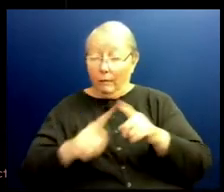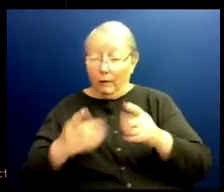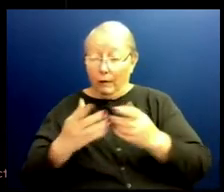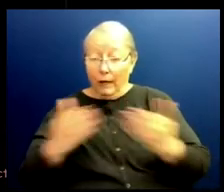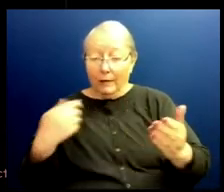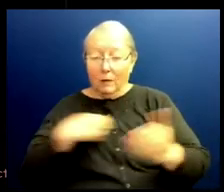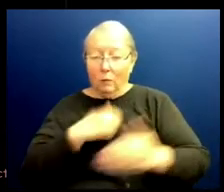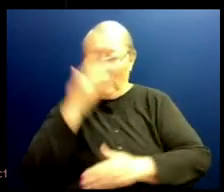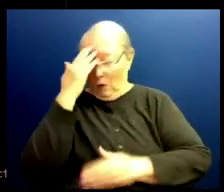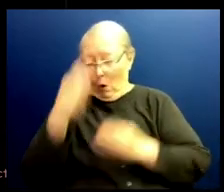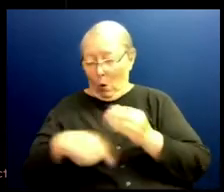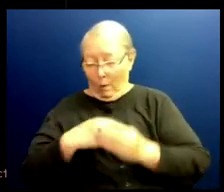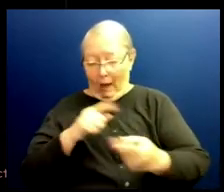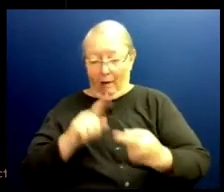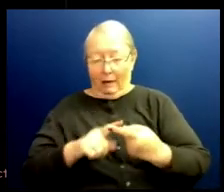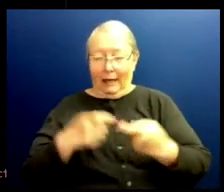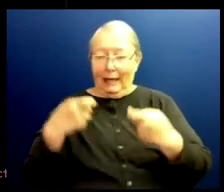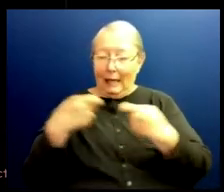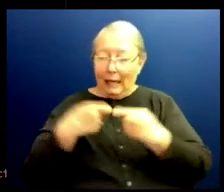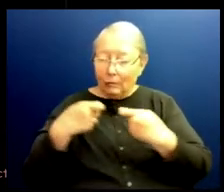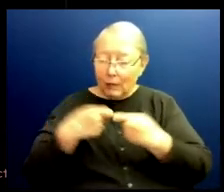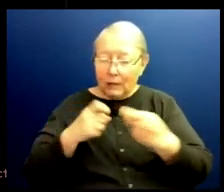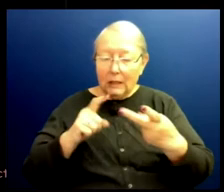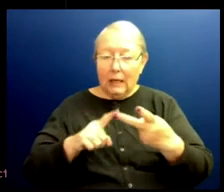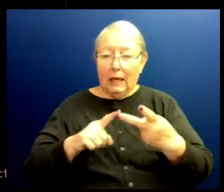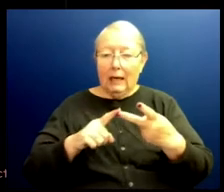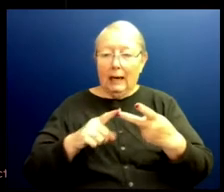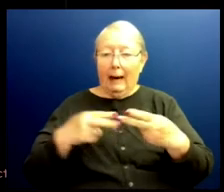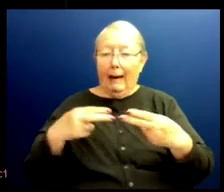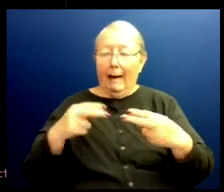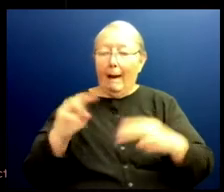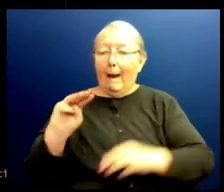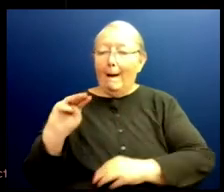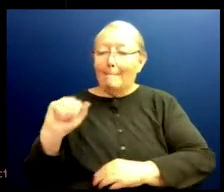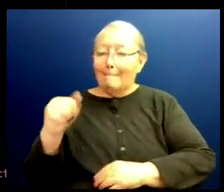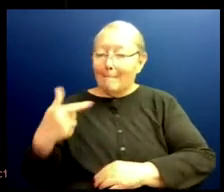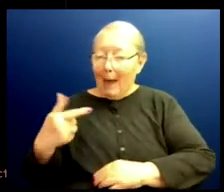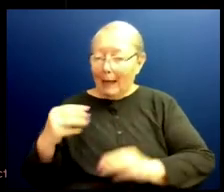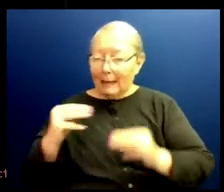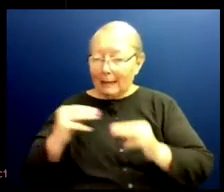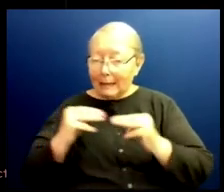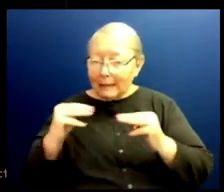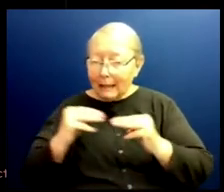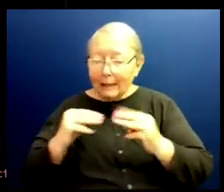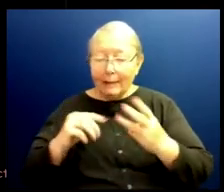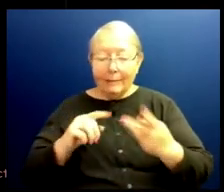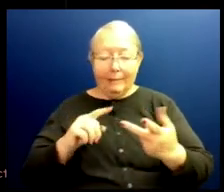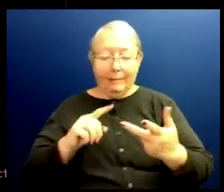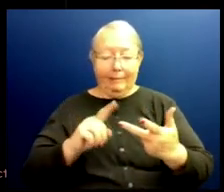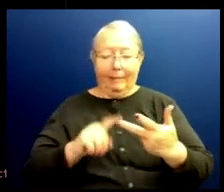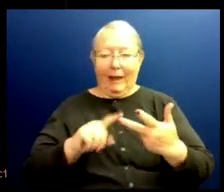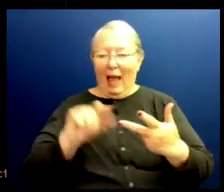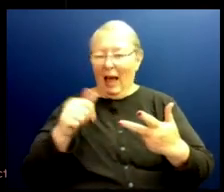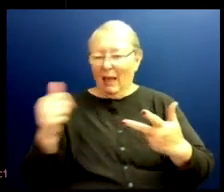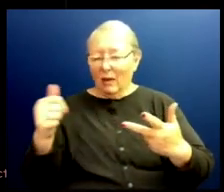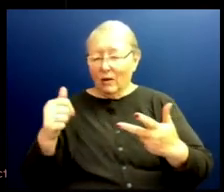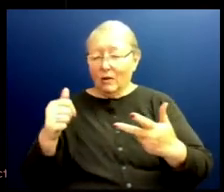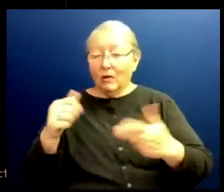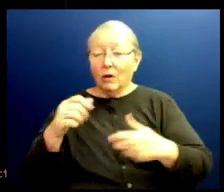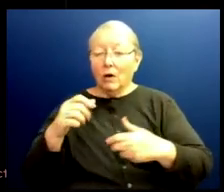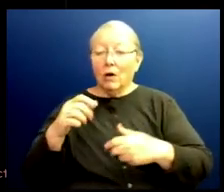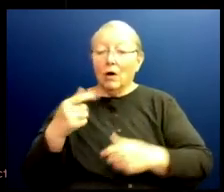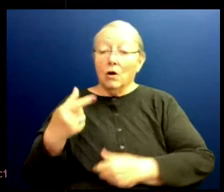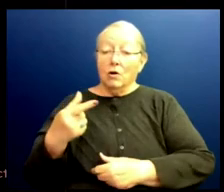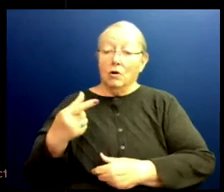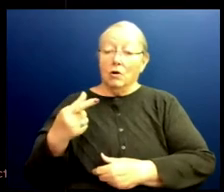magnetism, different kinds of nuclear forces, and gravity, only gravity is expected to be able